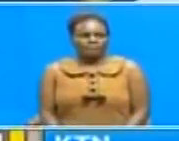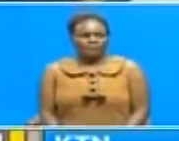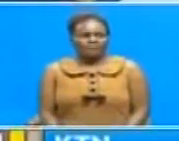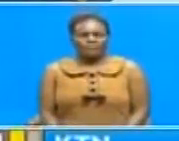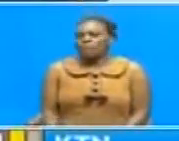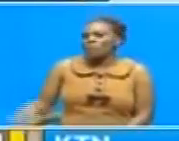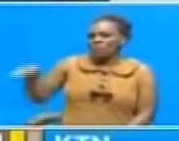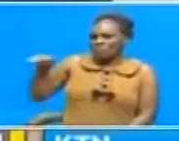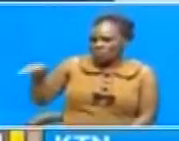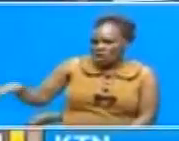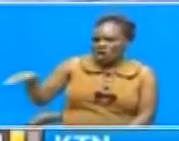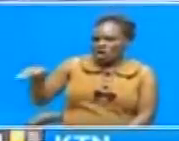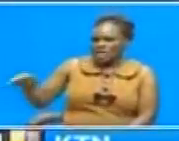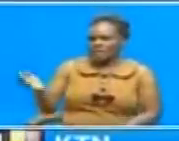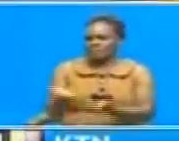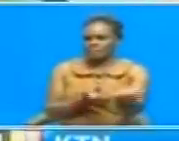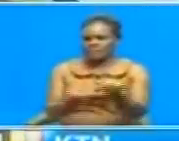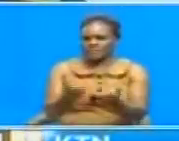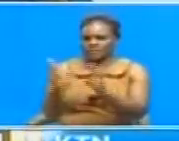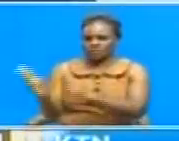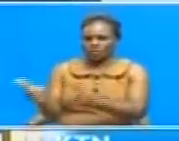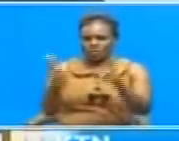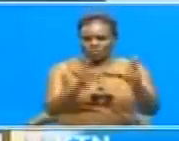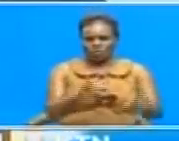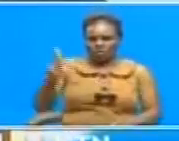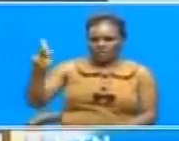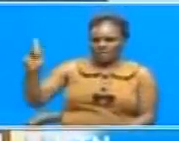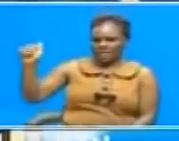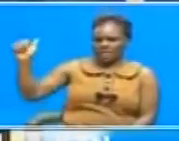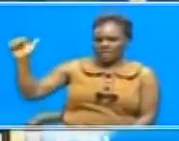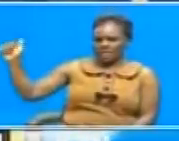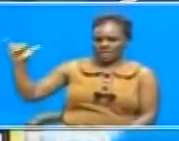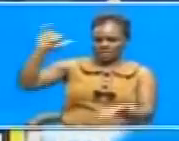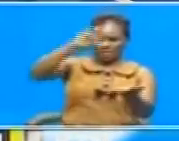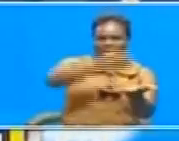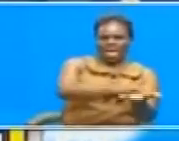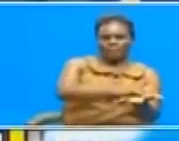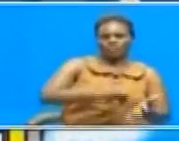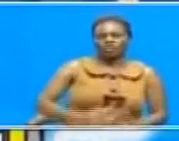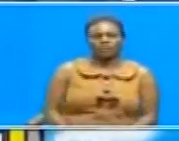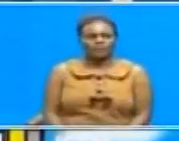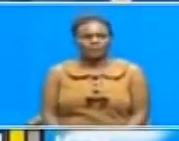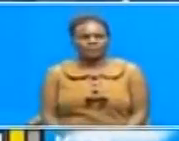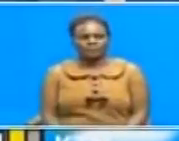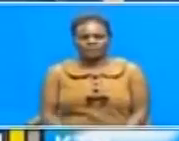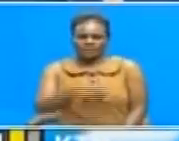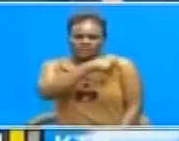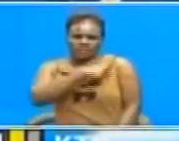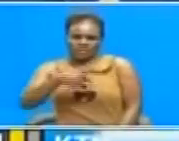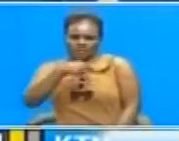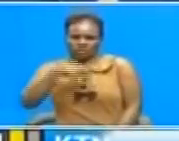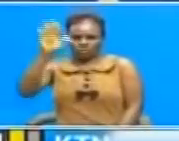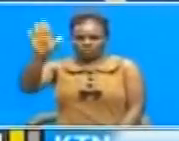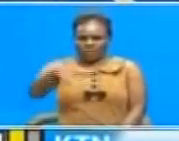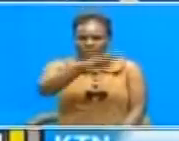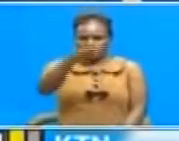Early morning and it's business as usual at the Kenya Airport Authority grounds. A delegation of members of Parliament